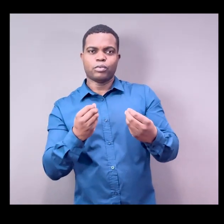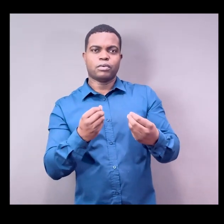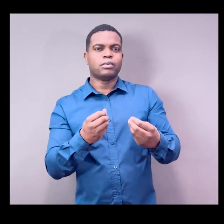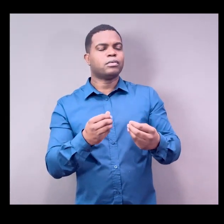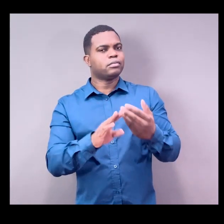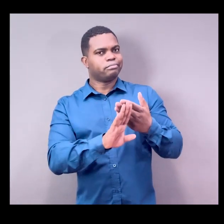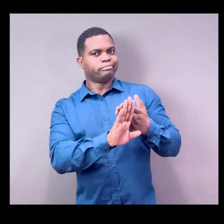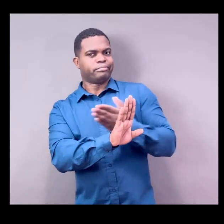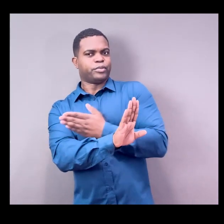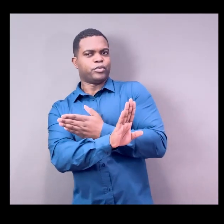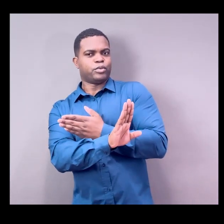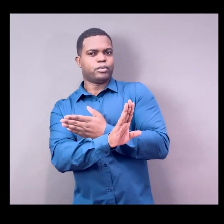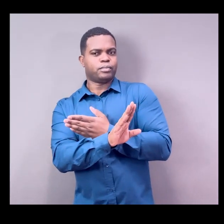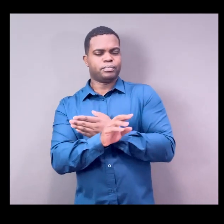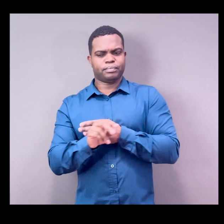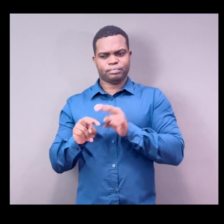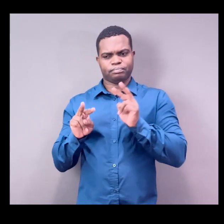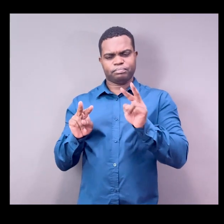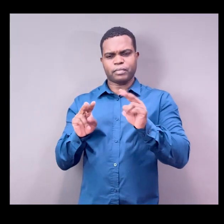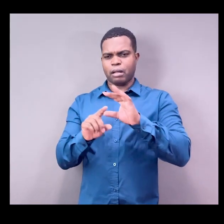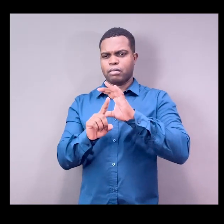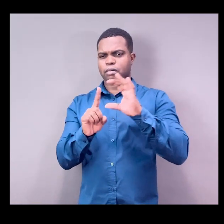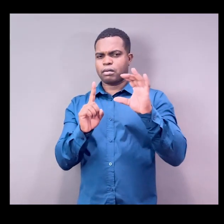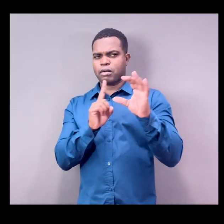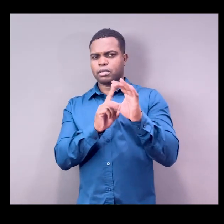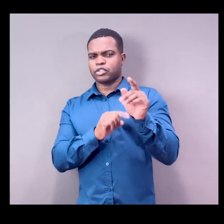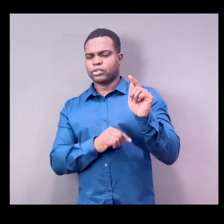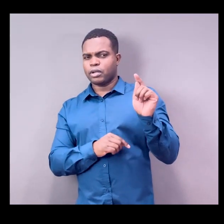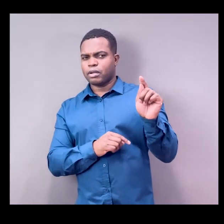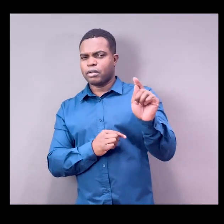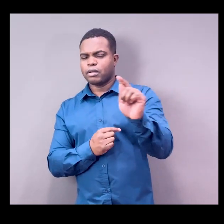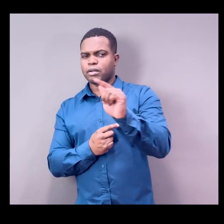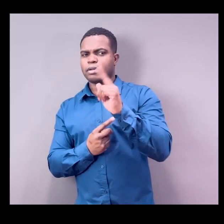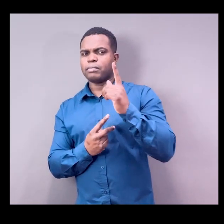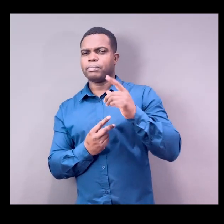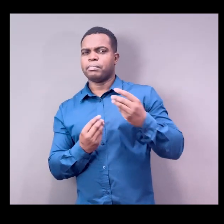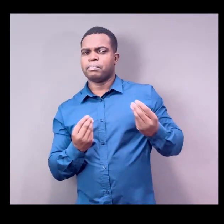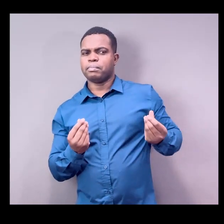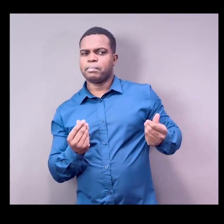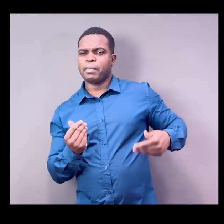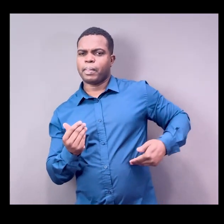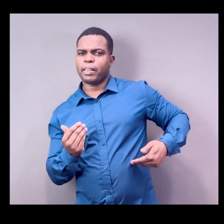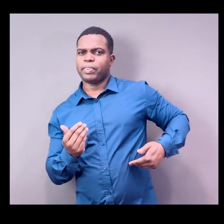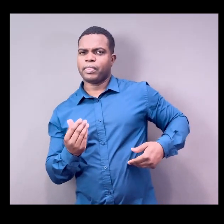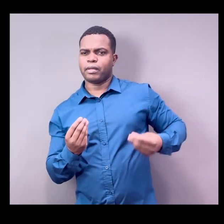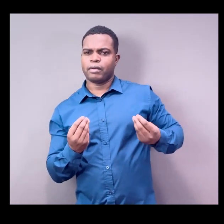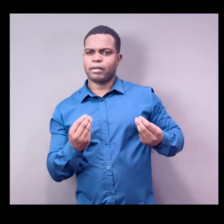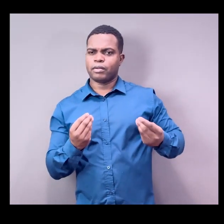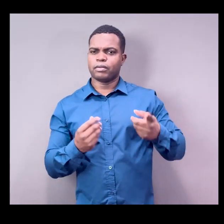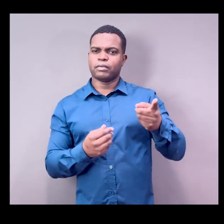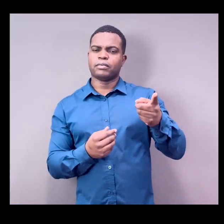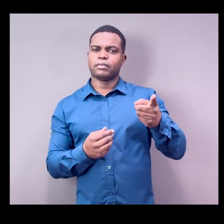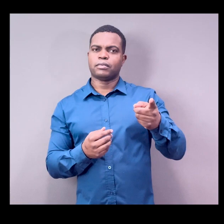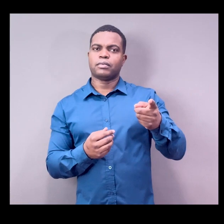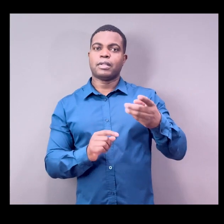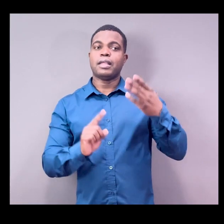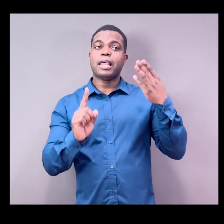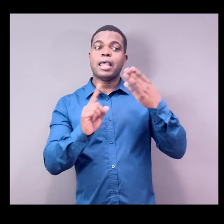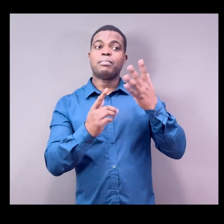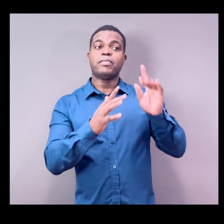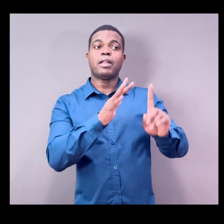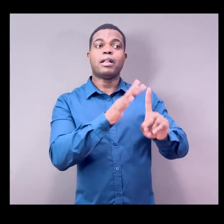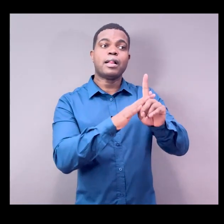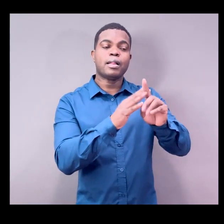cultural from the cultural angle and the ethical angle. Now, how do you address